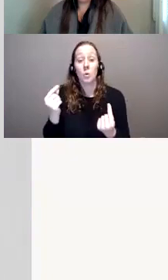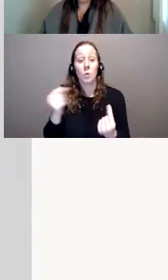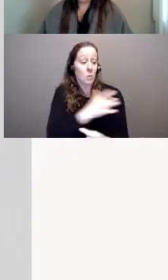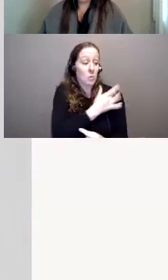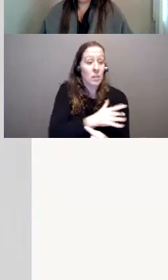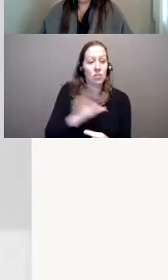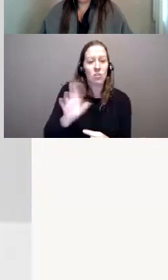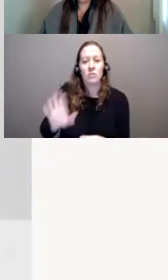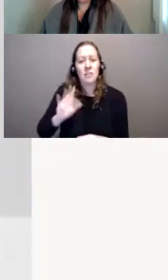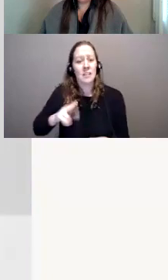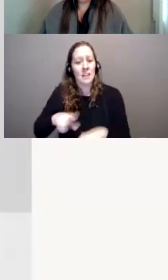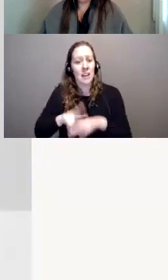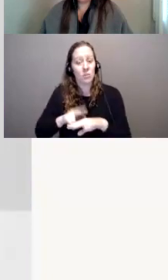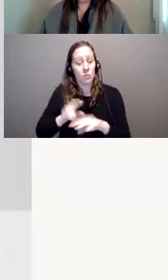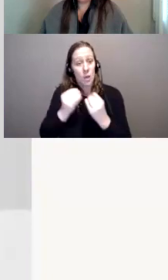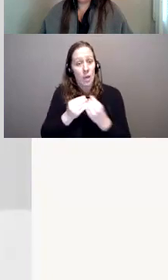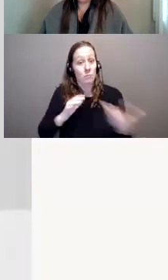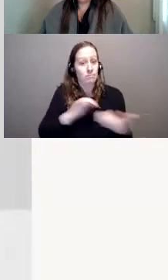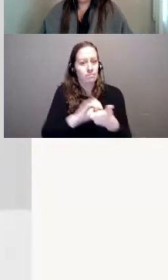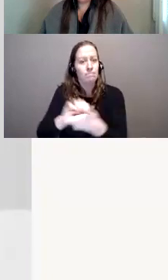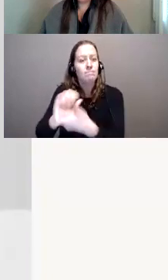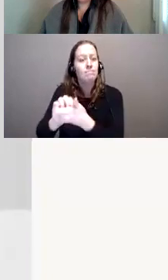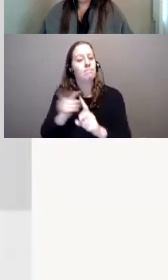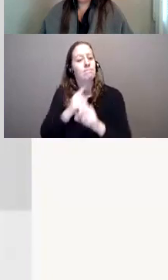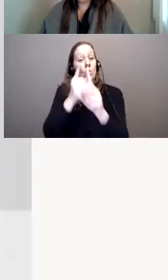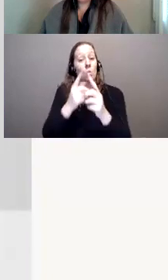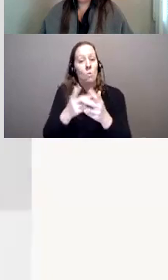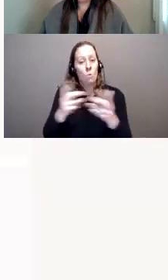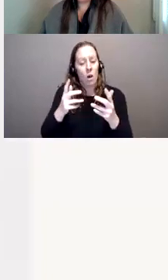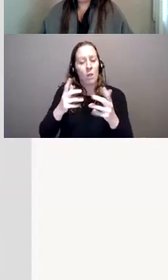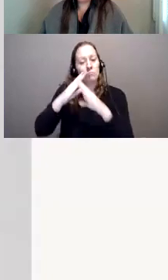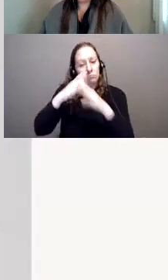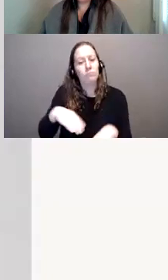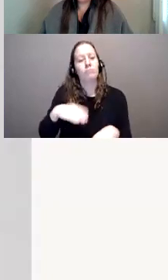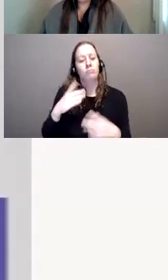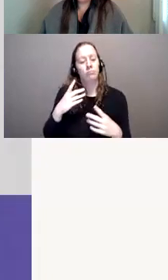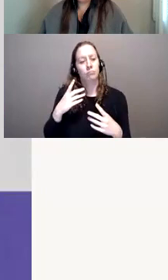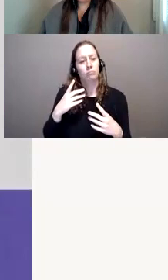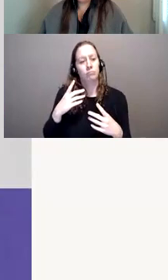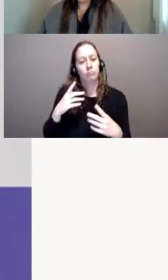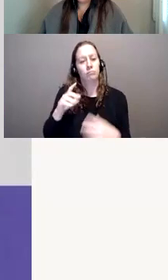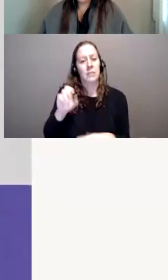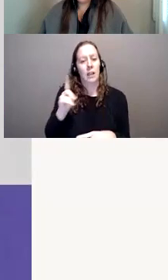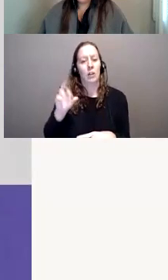and prevent abuse, because working together across the country is the way forward.